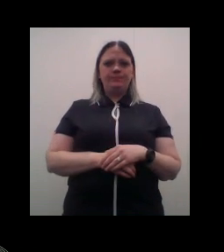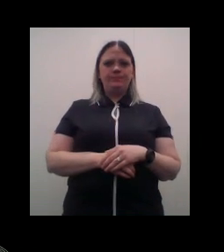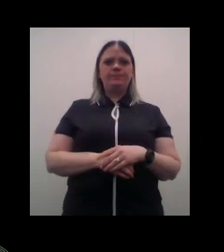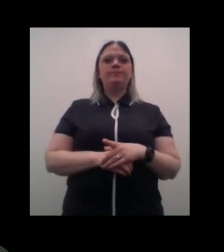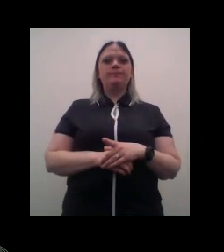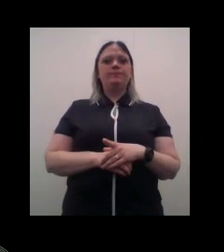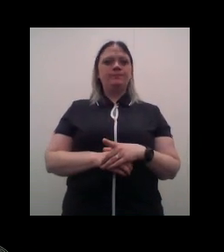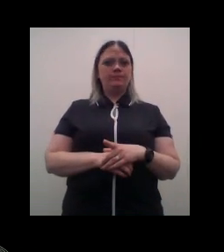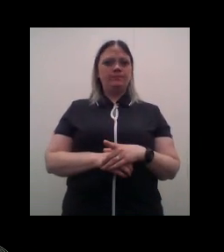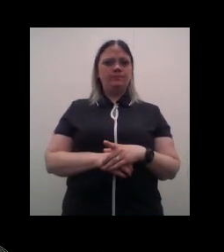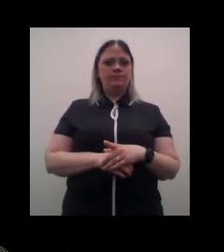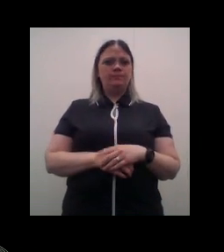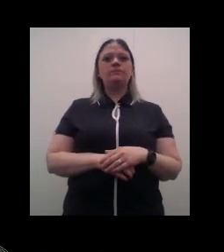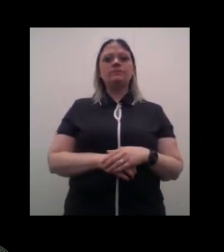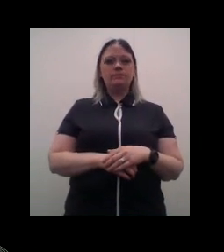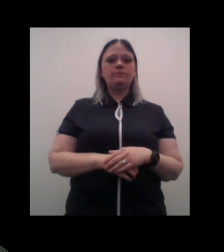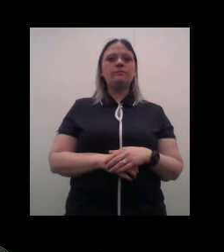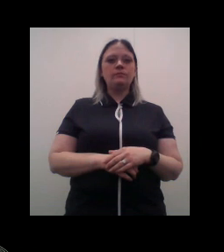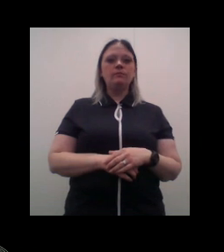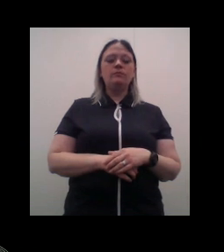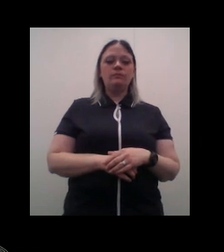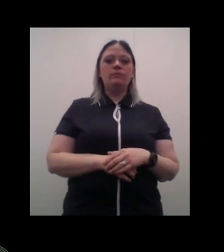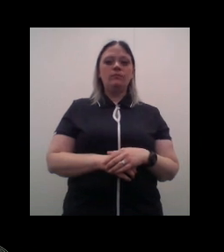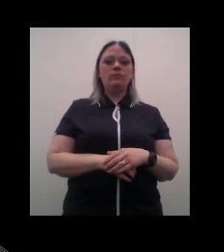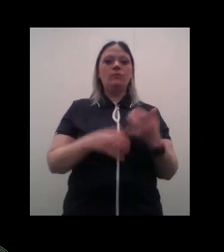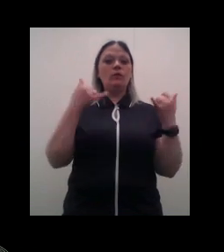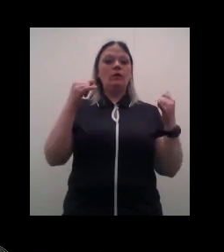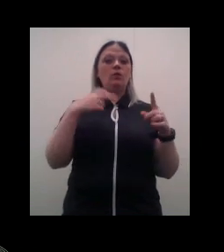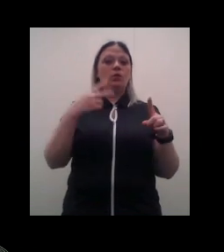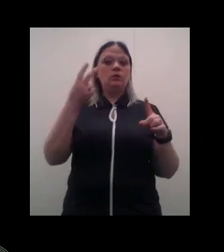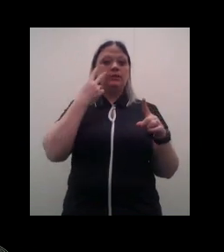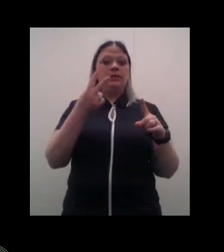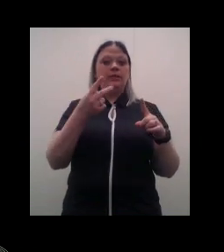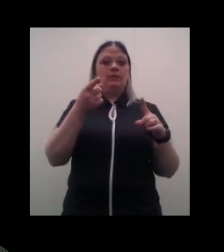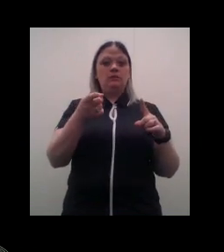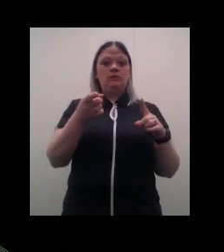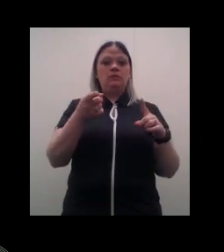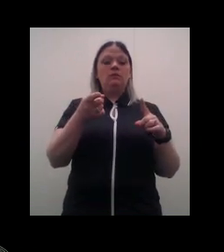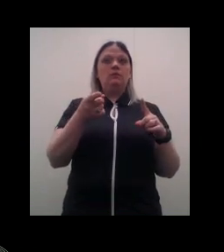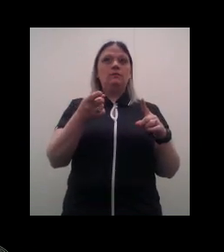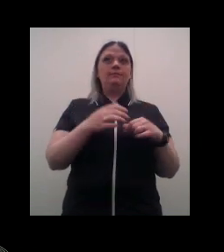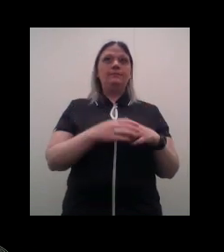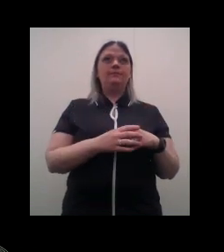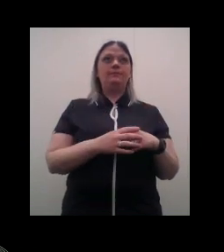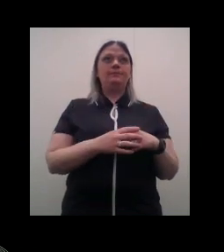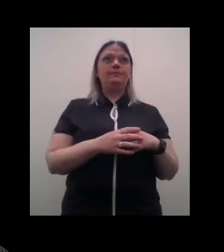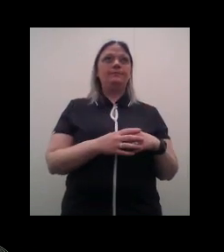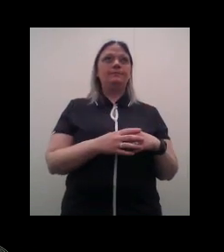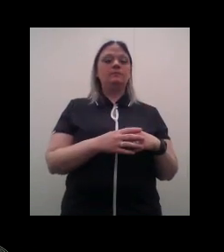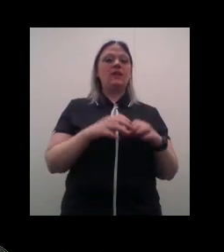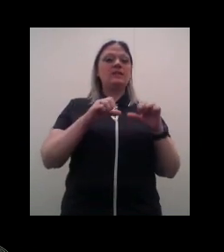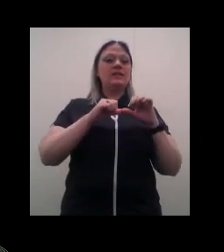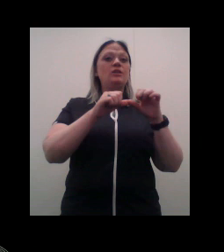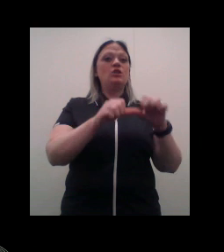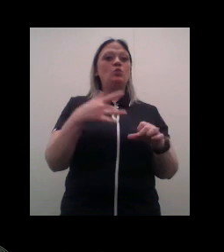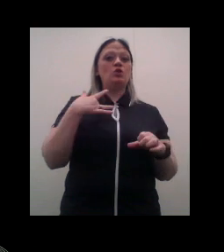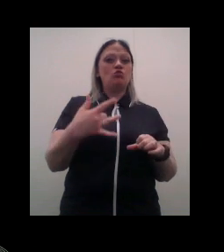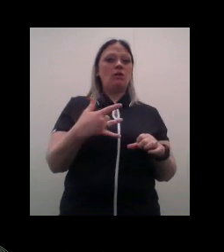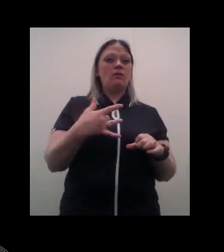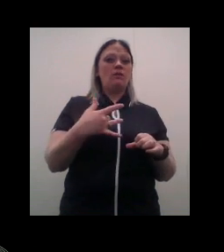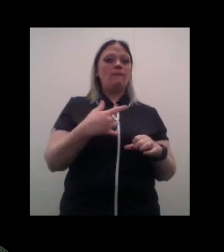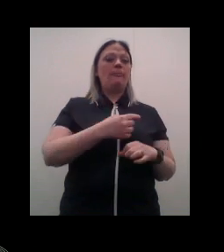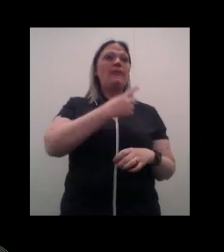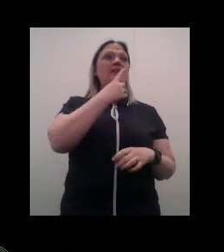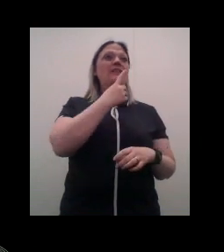next slide, I think. Oop, there we go. You'll see, we want to see as a continual trend, the red